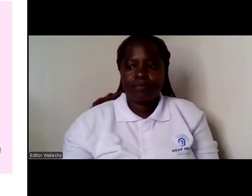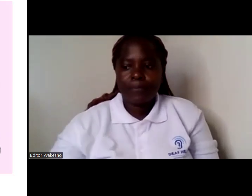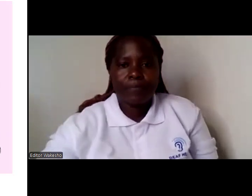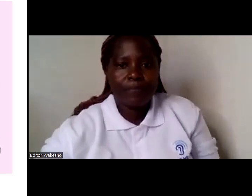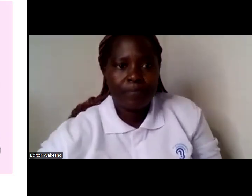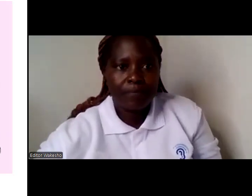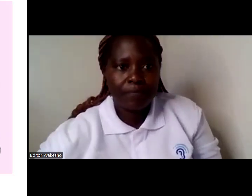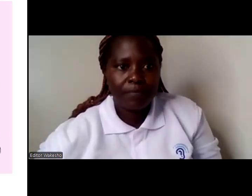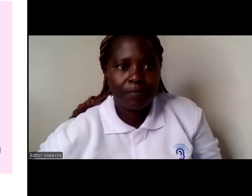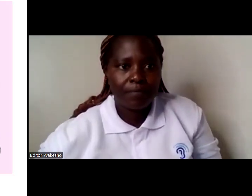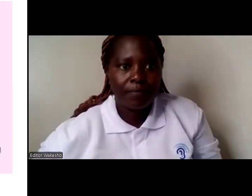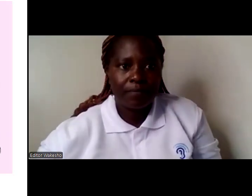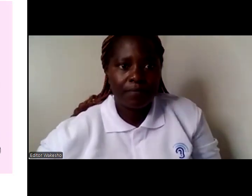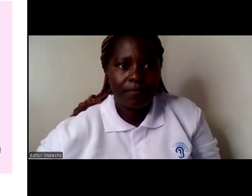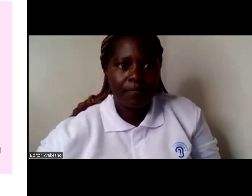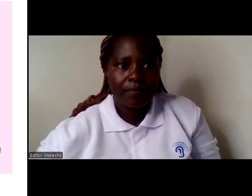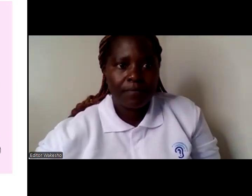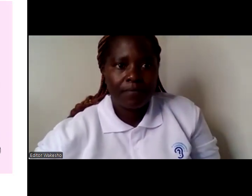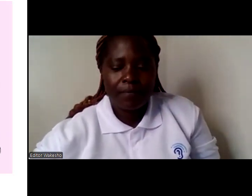And we have mentioned that there's some